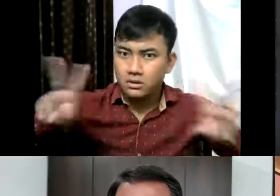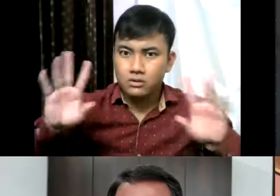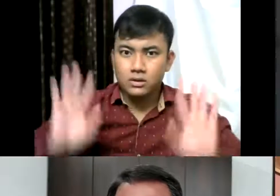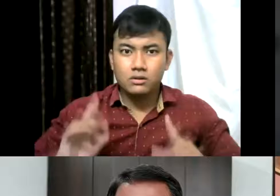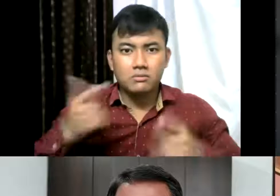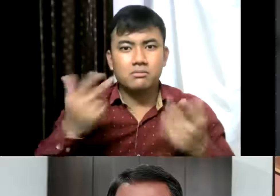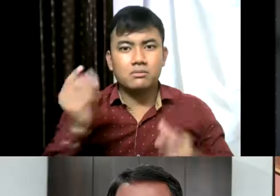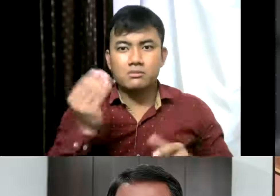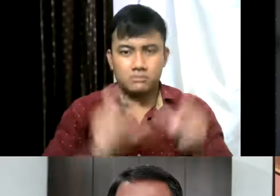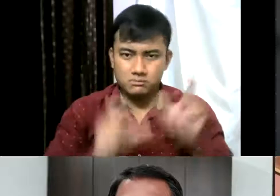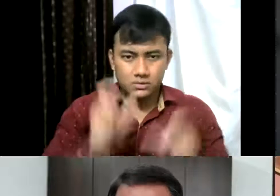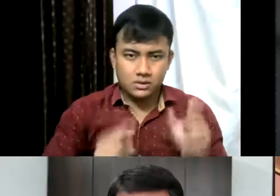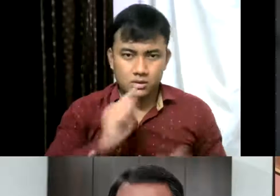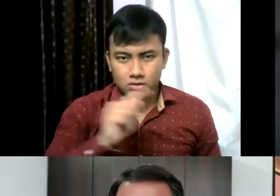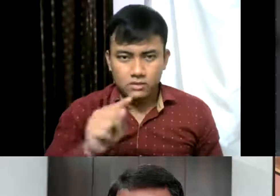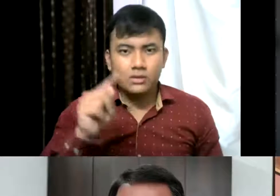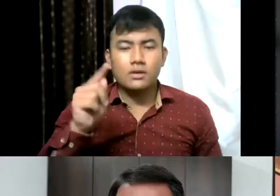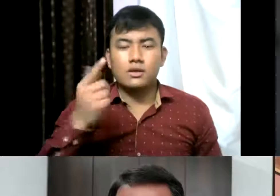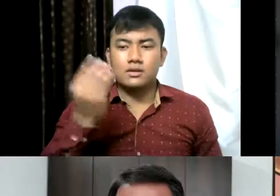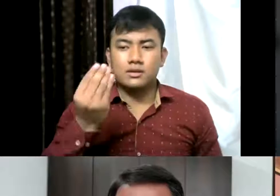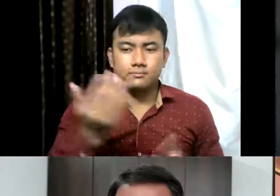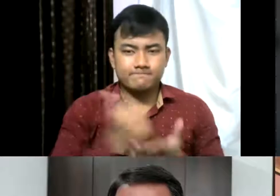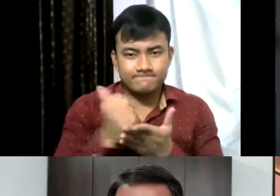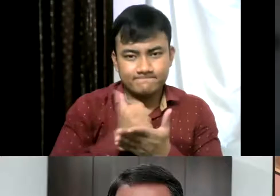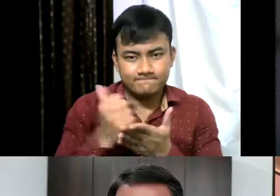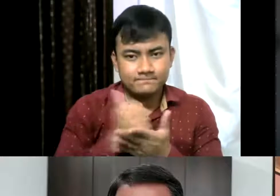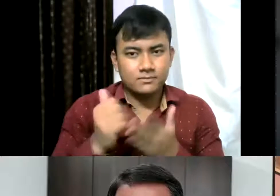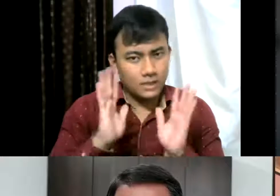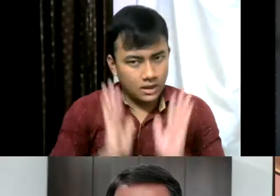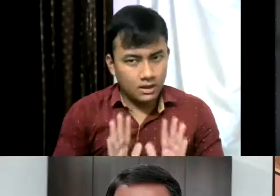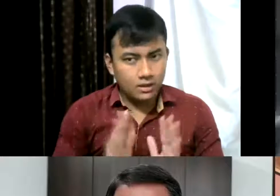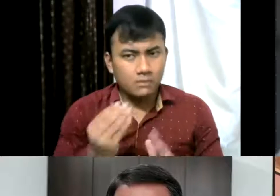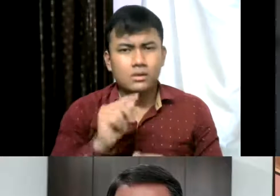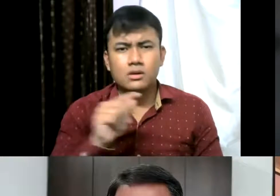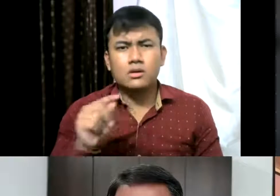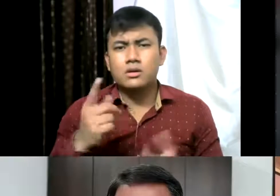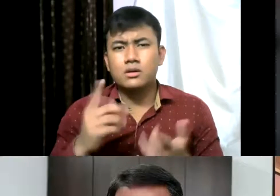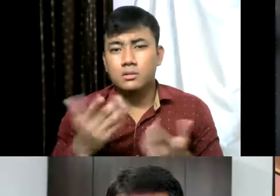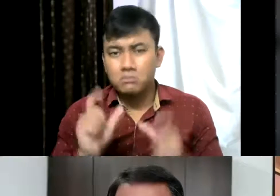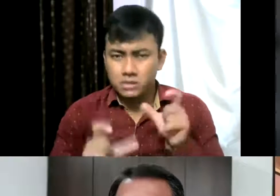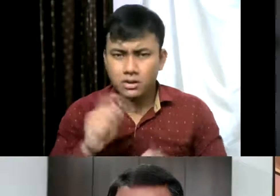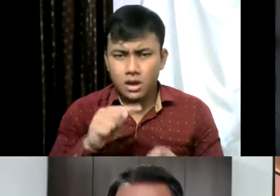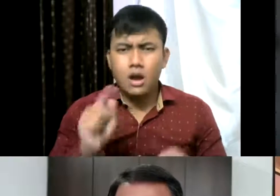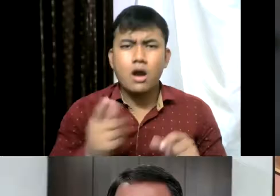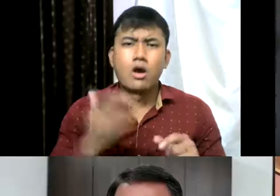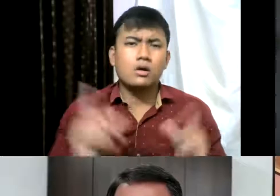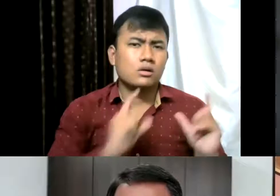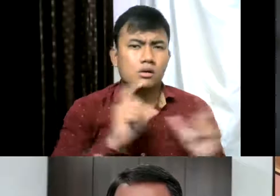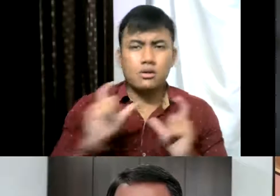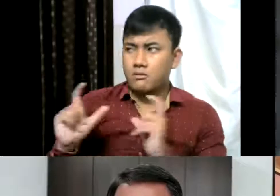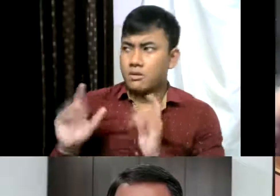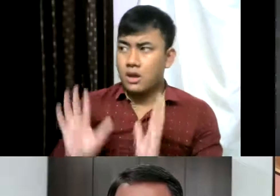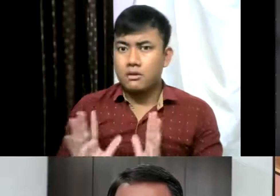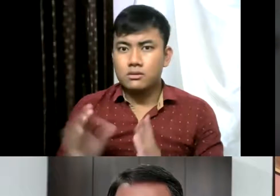who does feminist holistic digital security trainings, one of the things that we're very careful about, and I say we